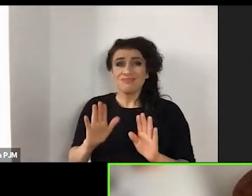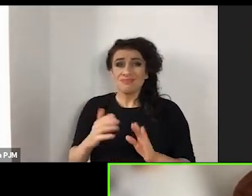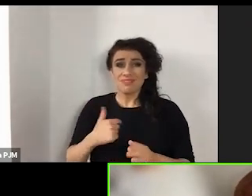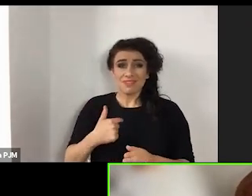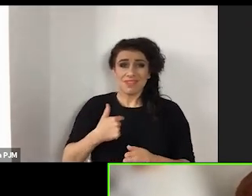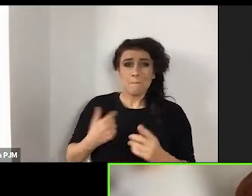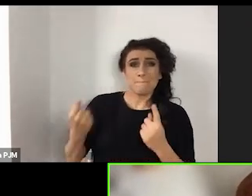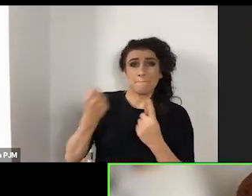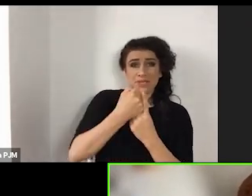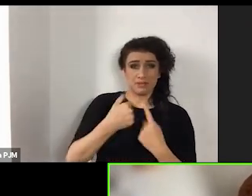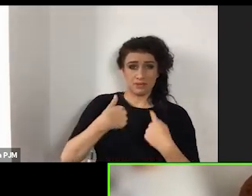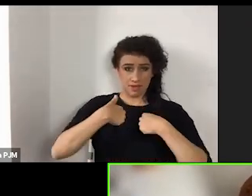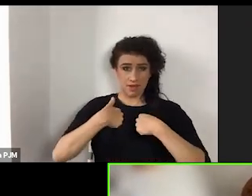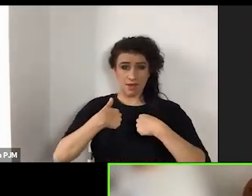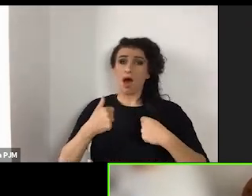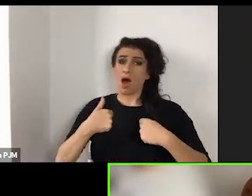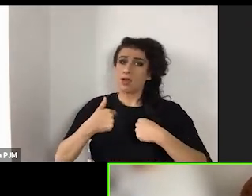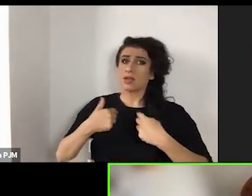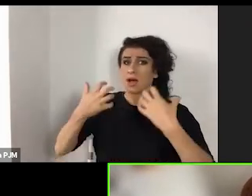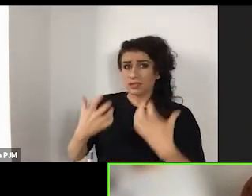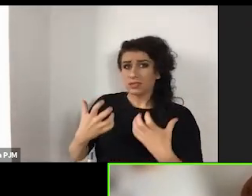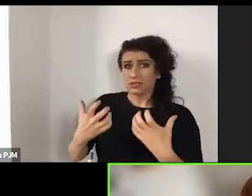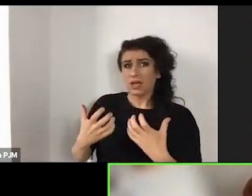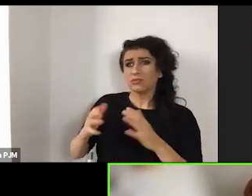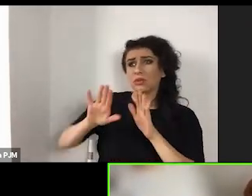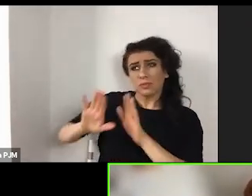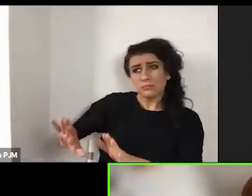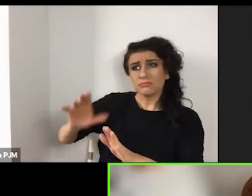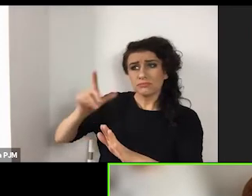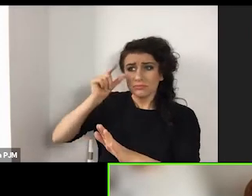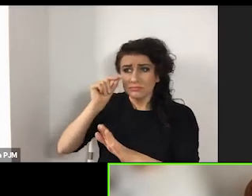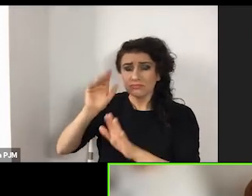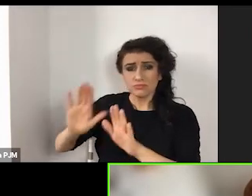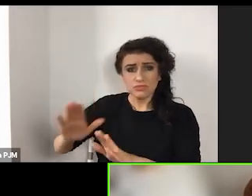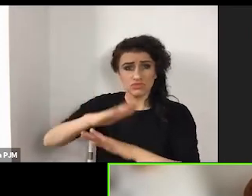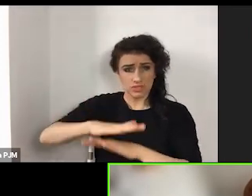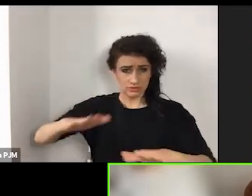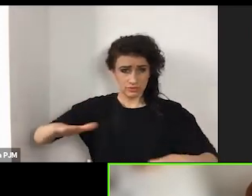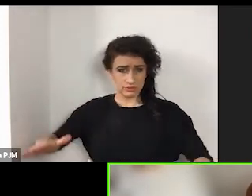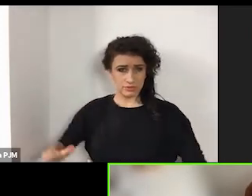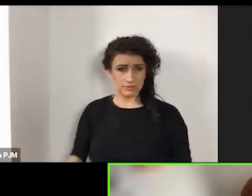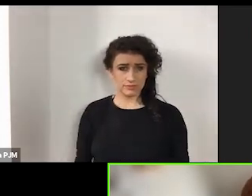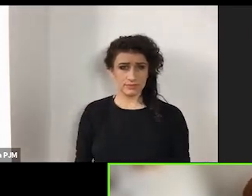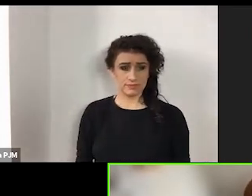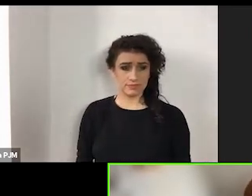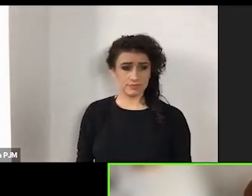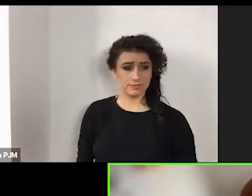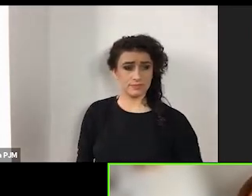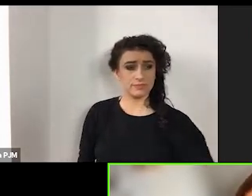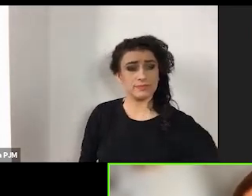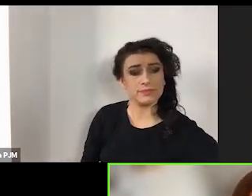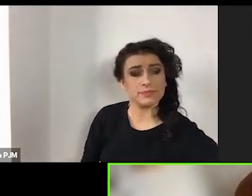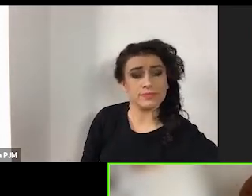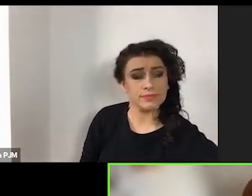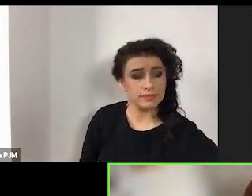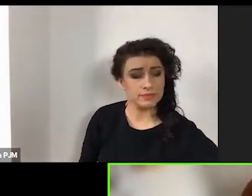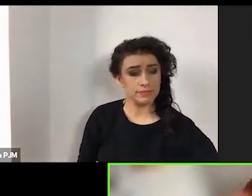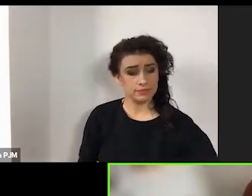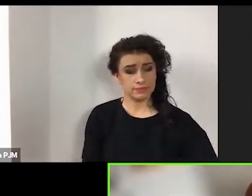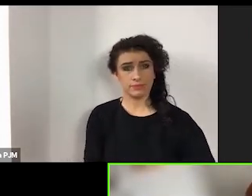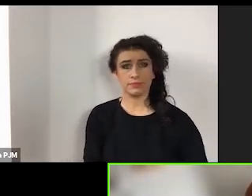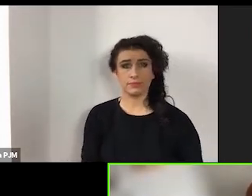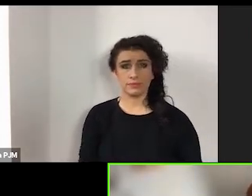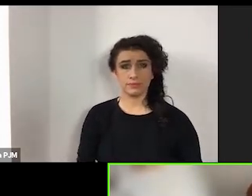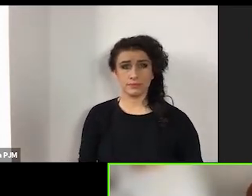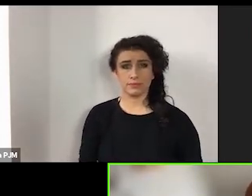to school? If they know you're being beaten up, if they see you, I don't know, with a